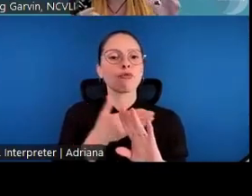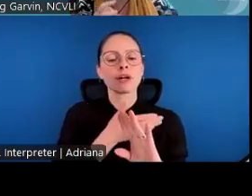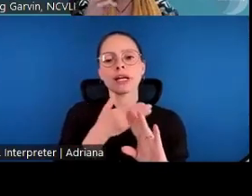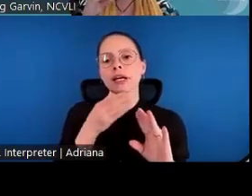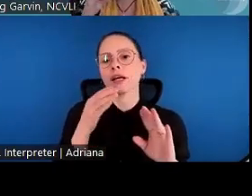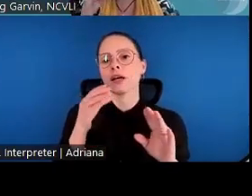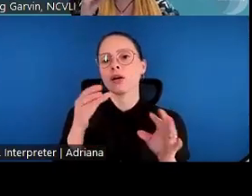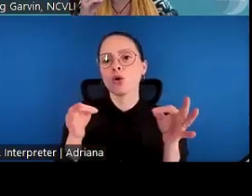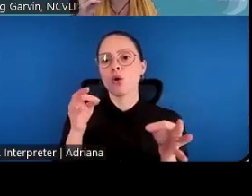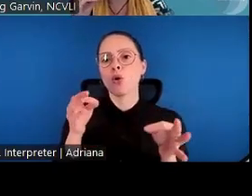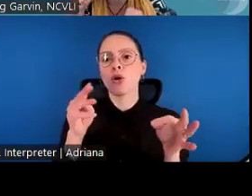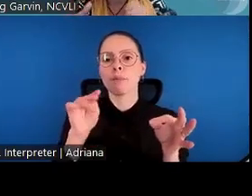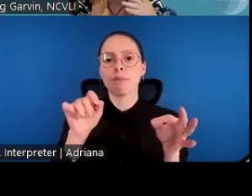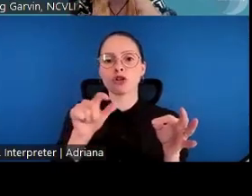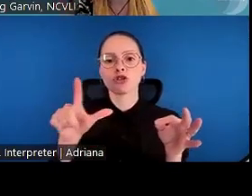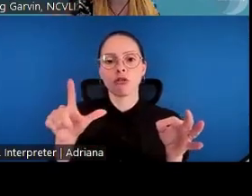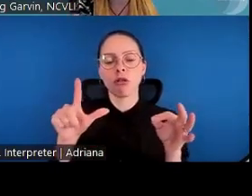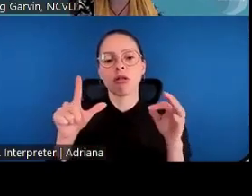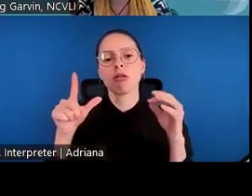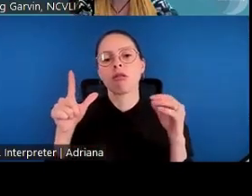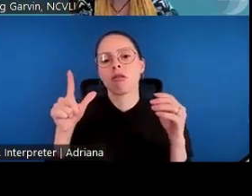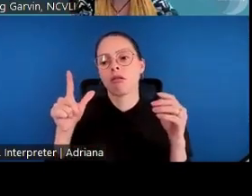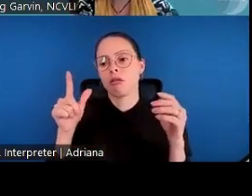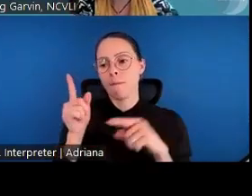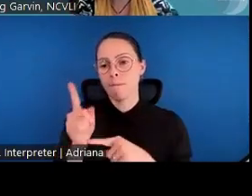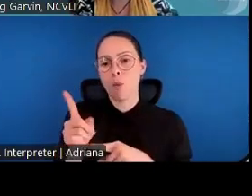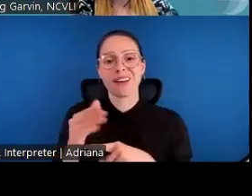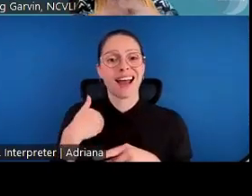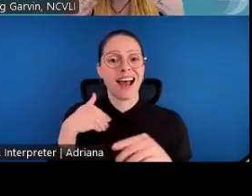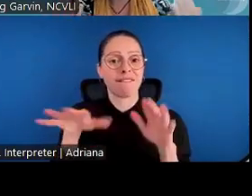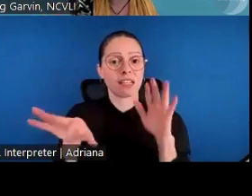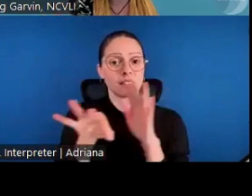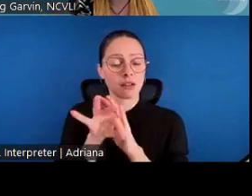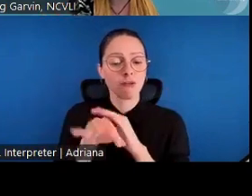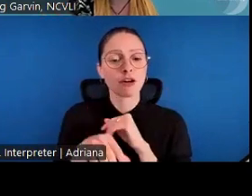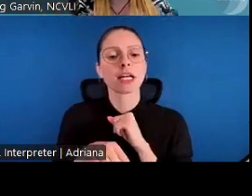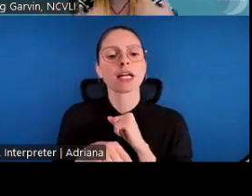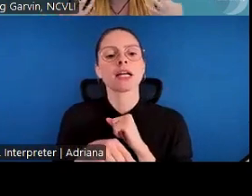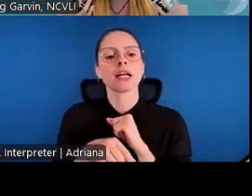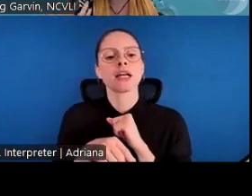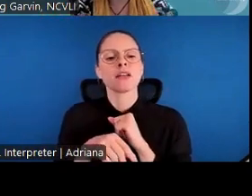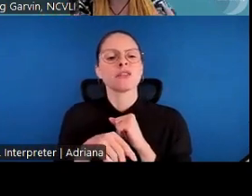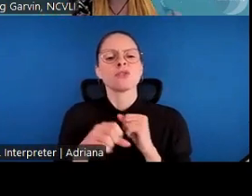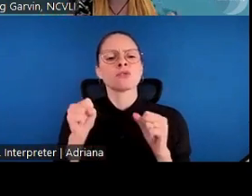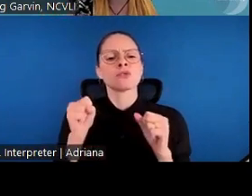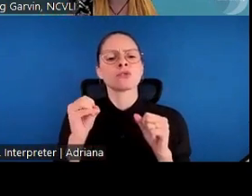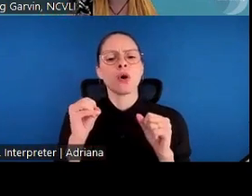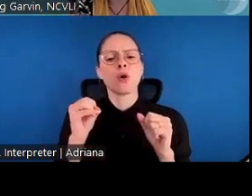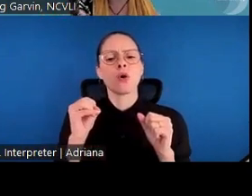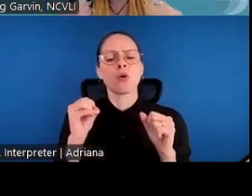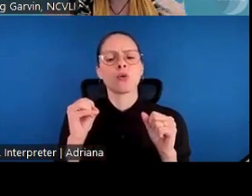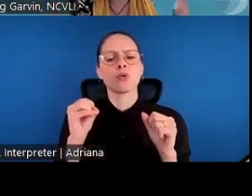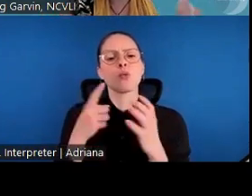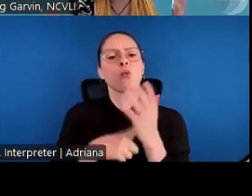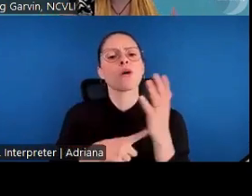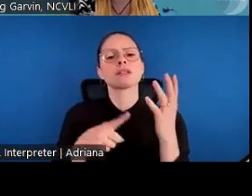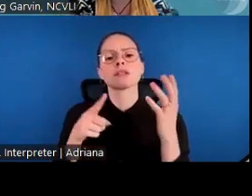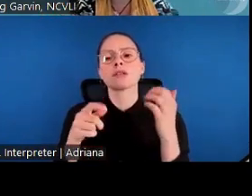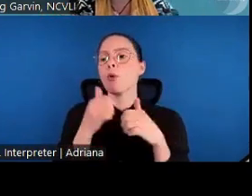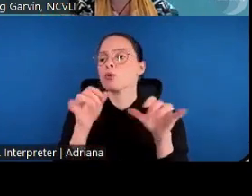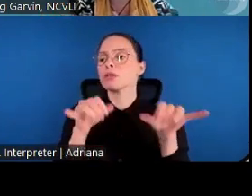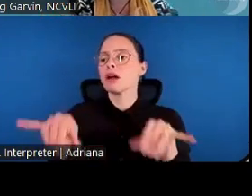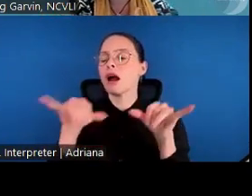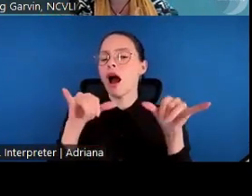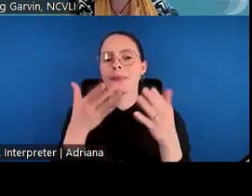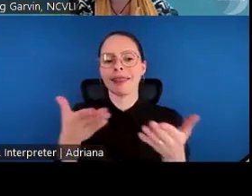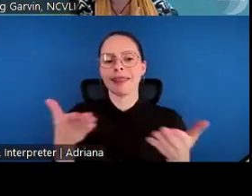the discovery and happening. And so let's look at what are the most common things. And so I'm going to change the question up